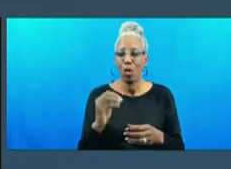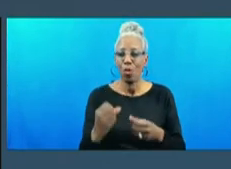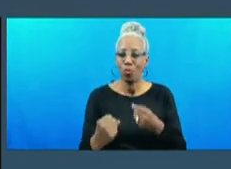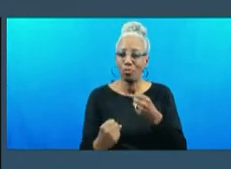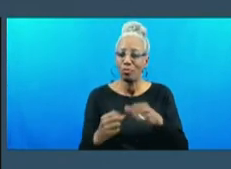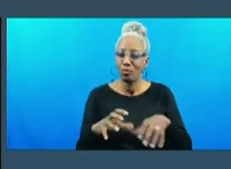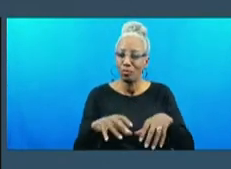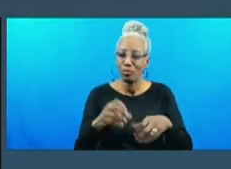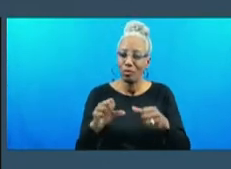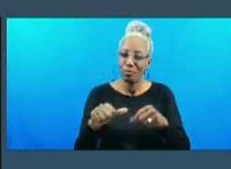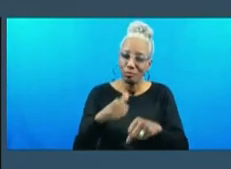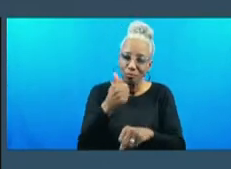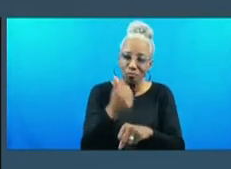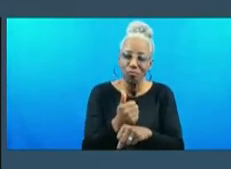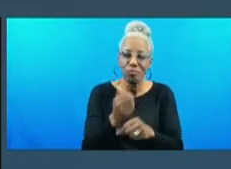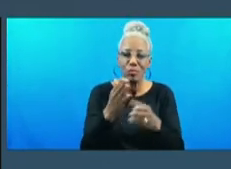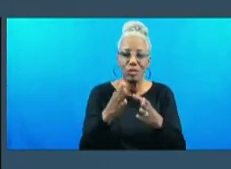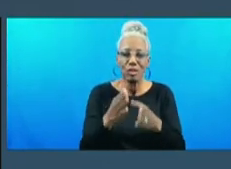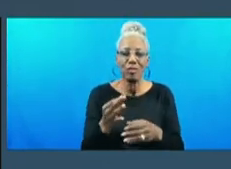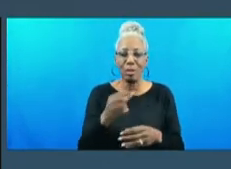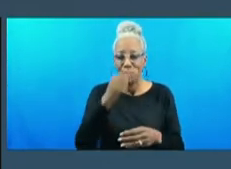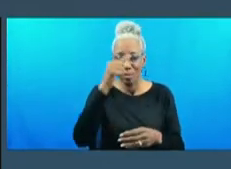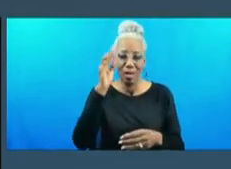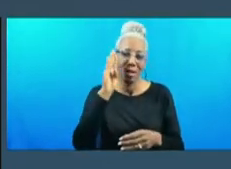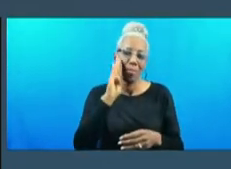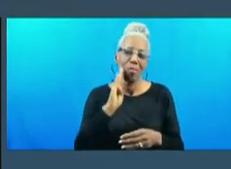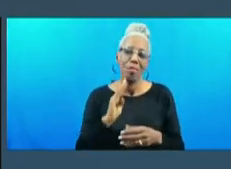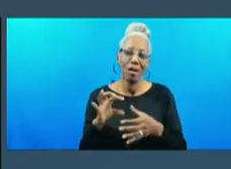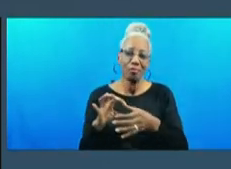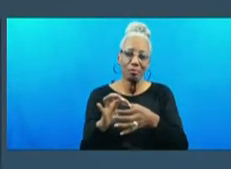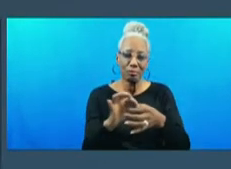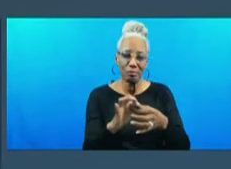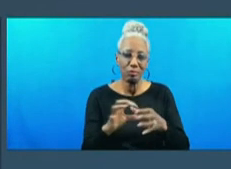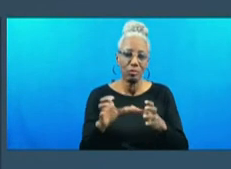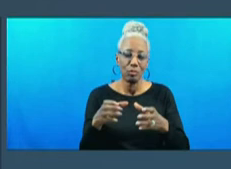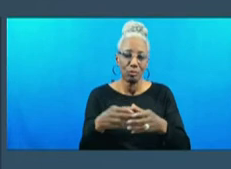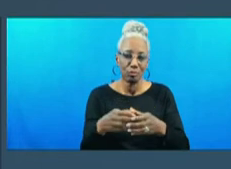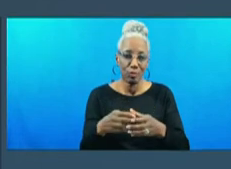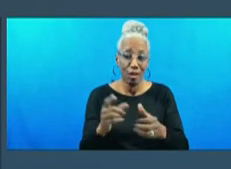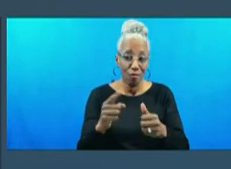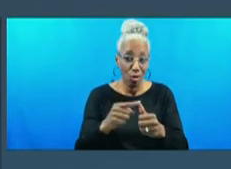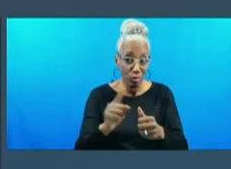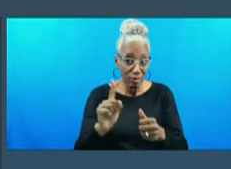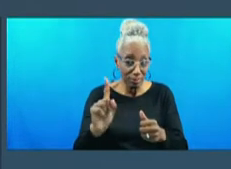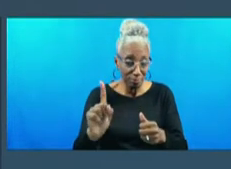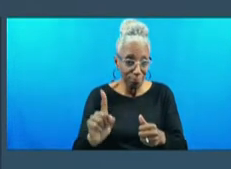First, American Sign Language interpretation for this event